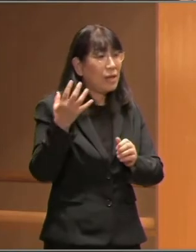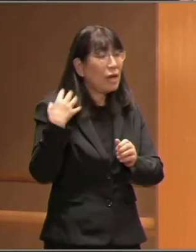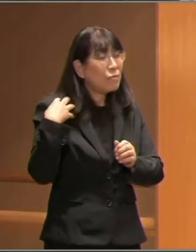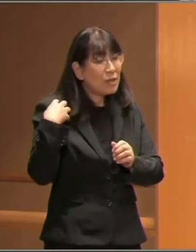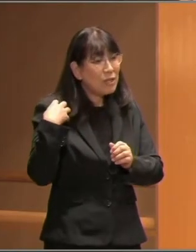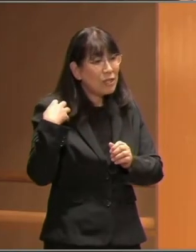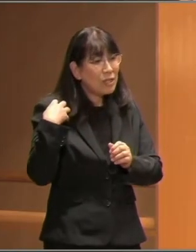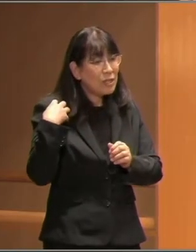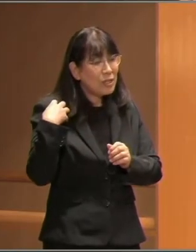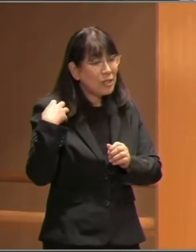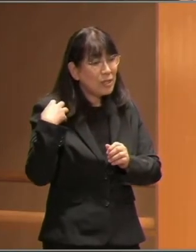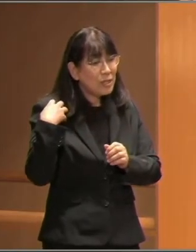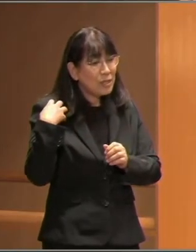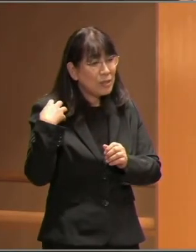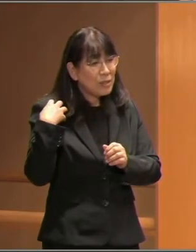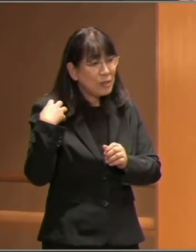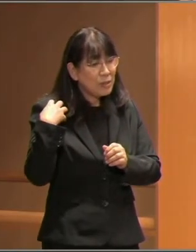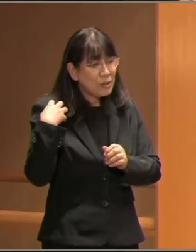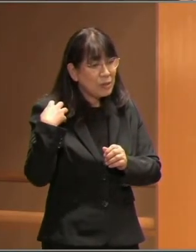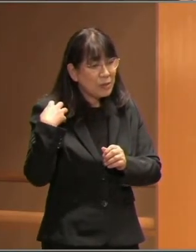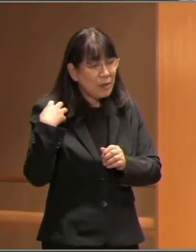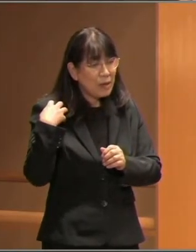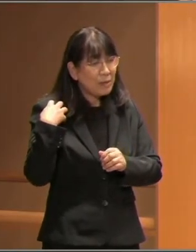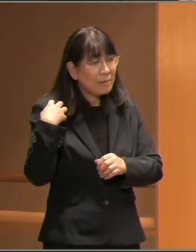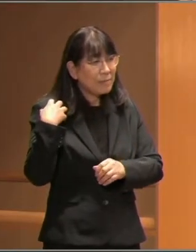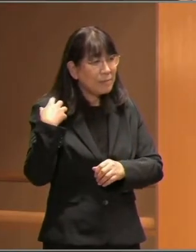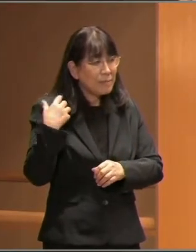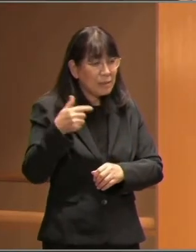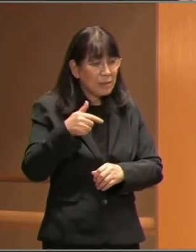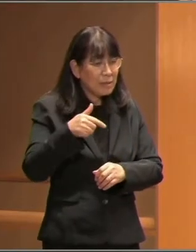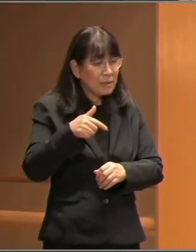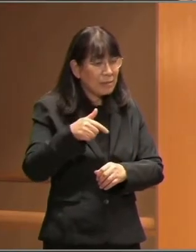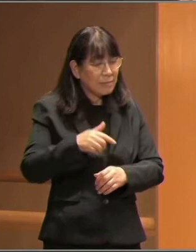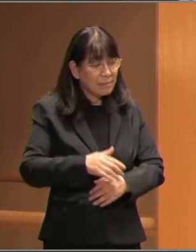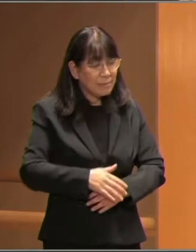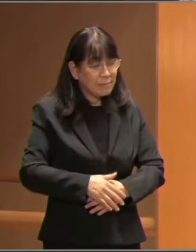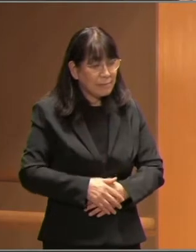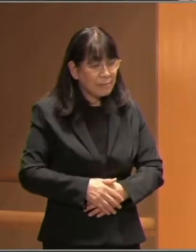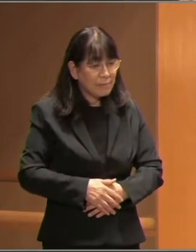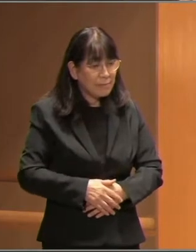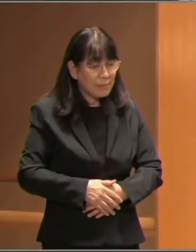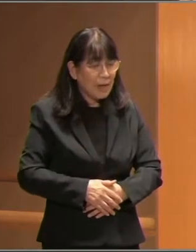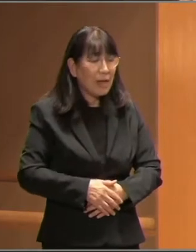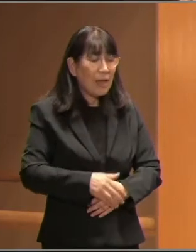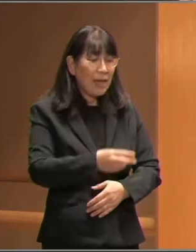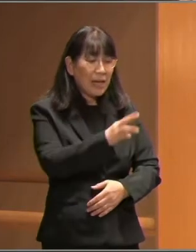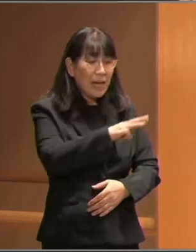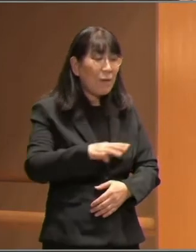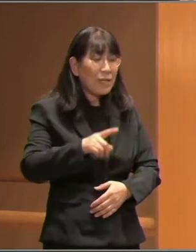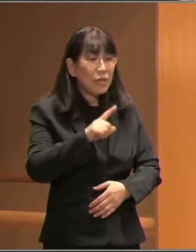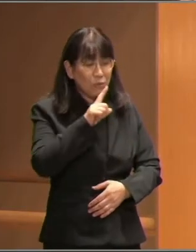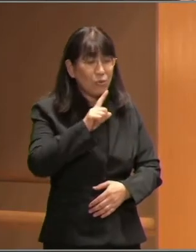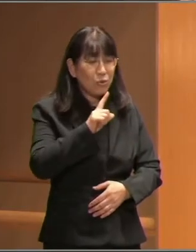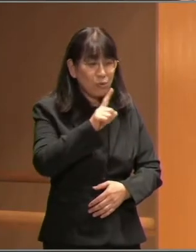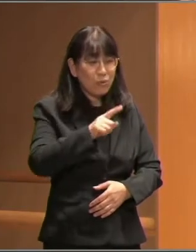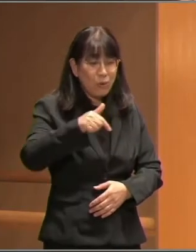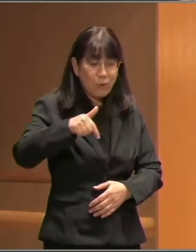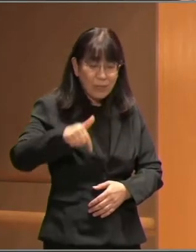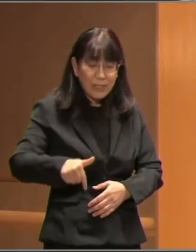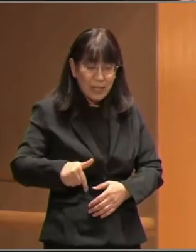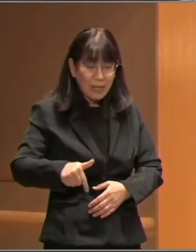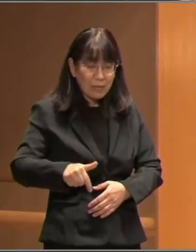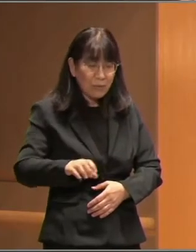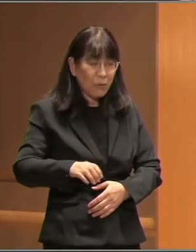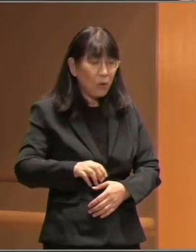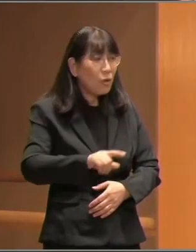NCV project. And this ministry's role is on the downstream side, from upstream,